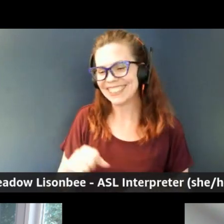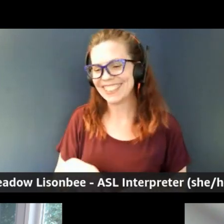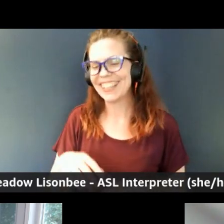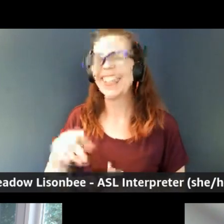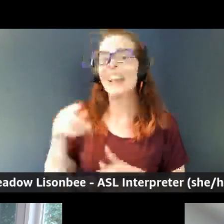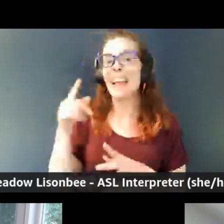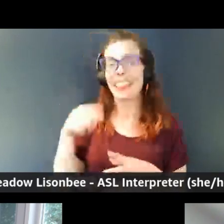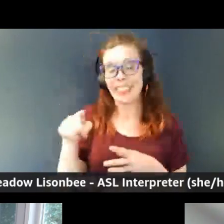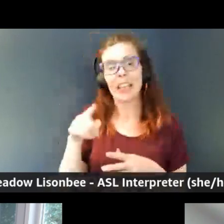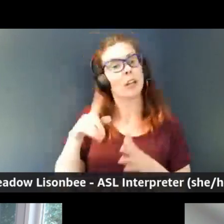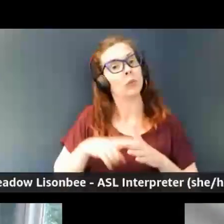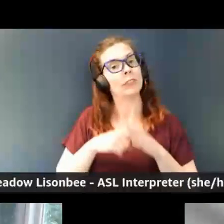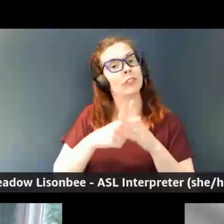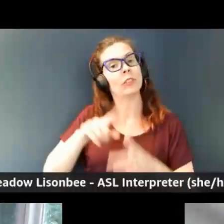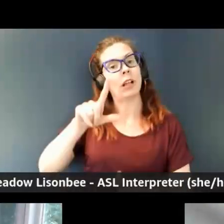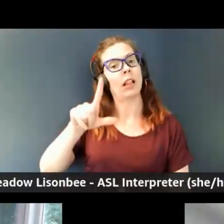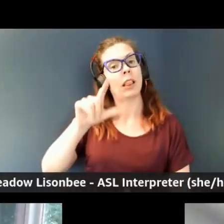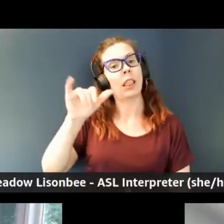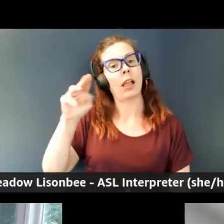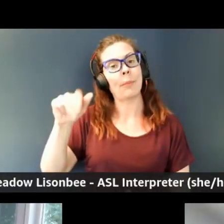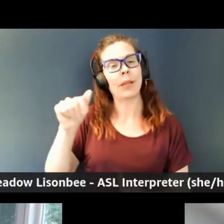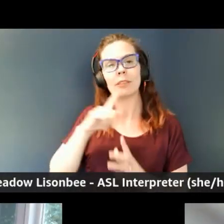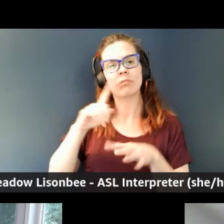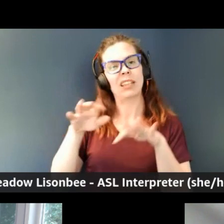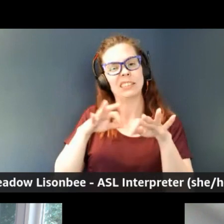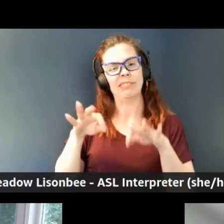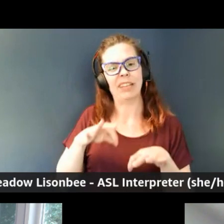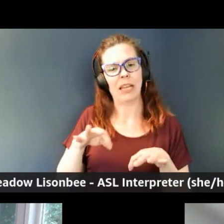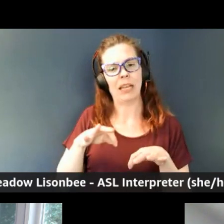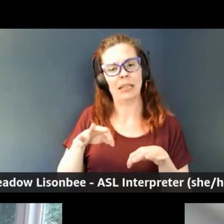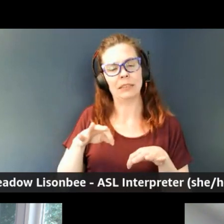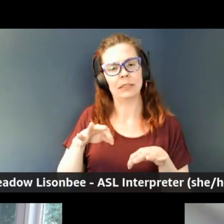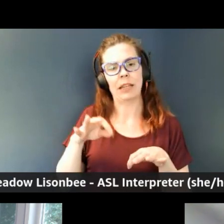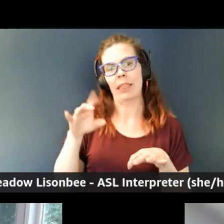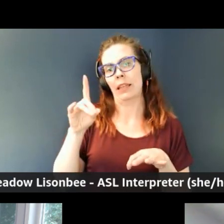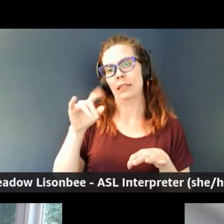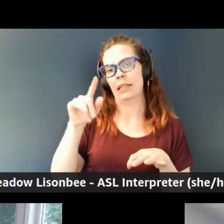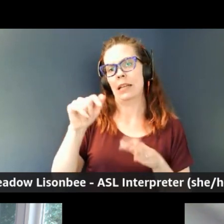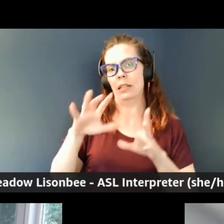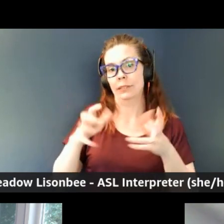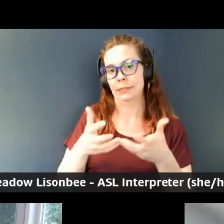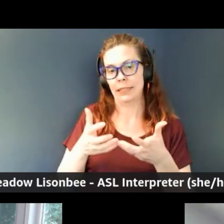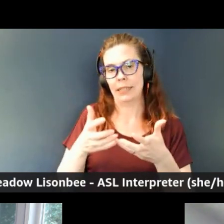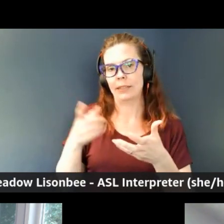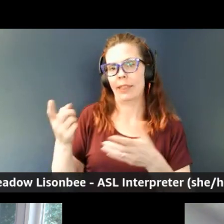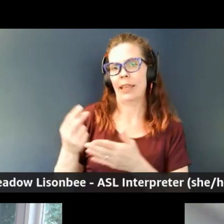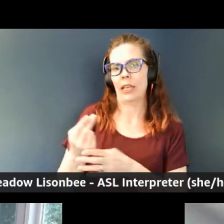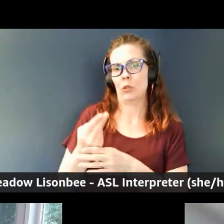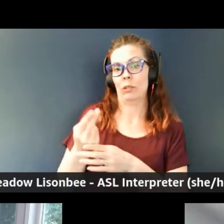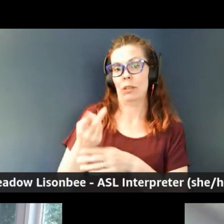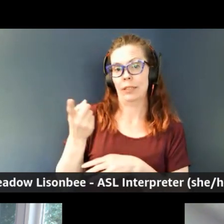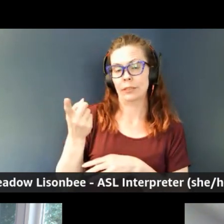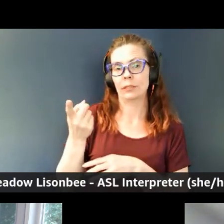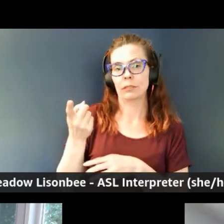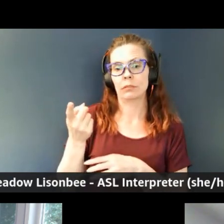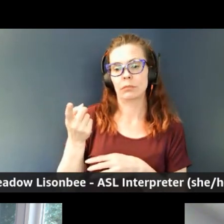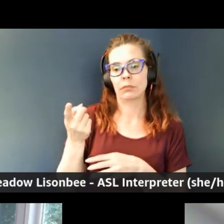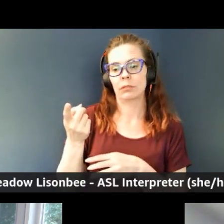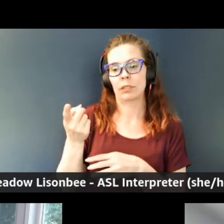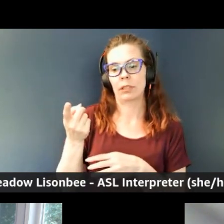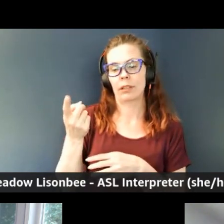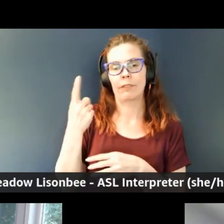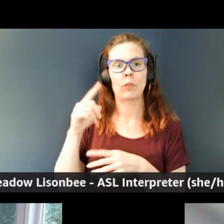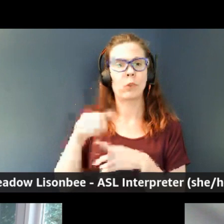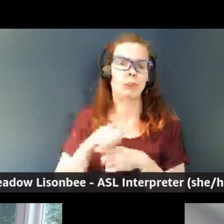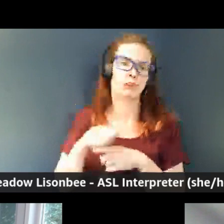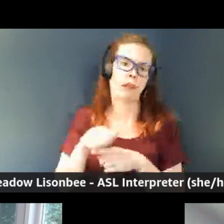They in their original Llama paper, they really defined the data set that they utilized for